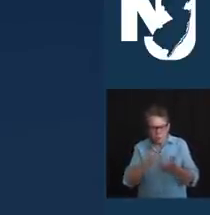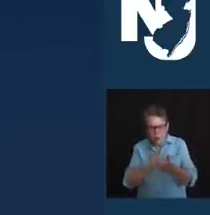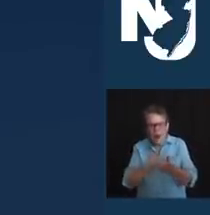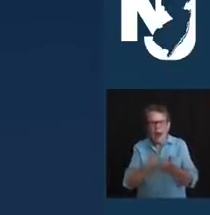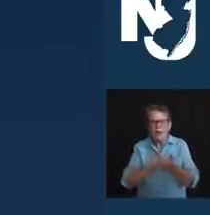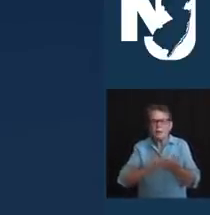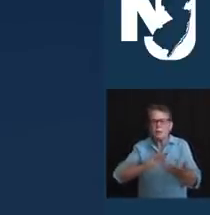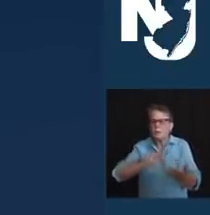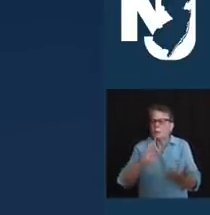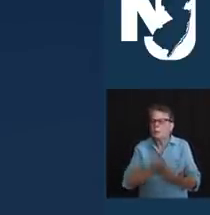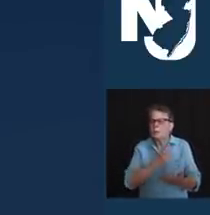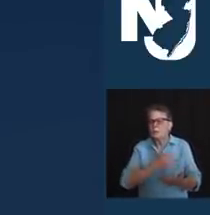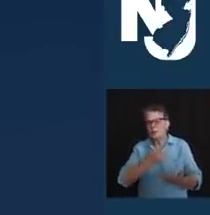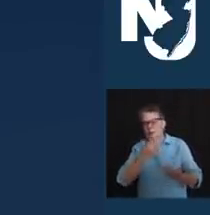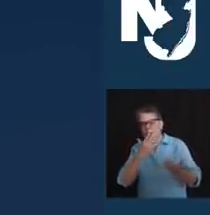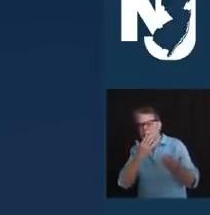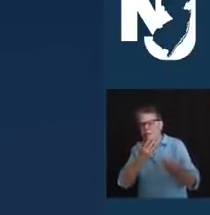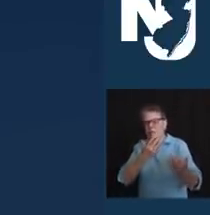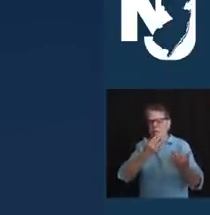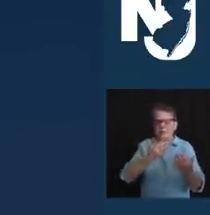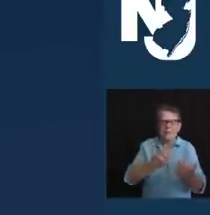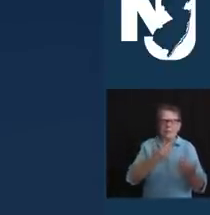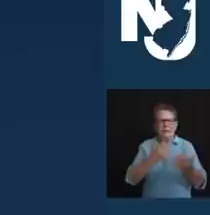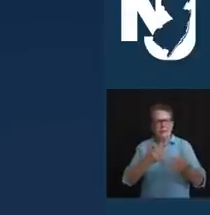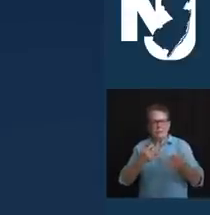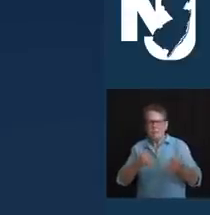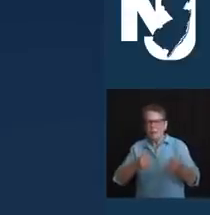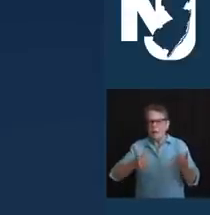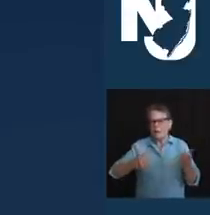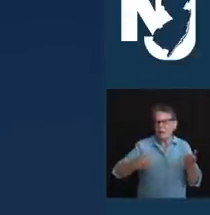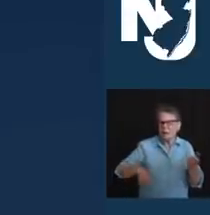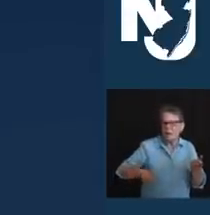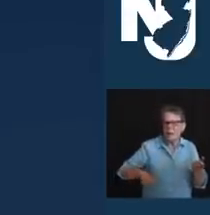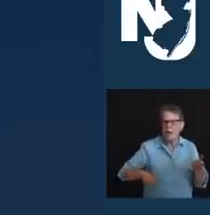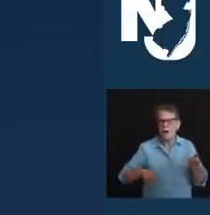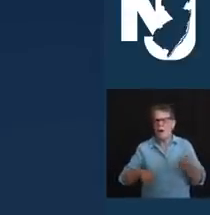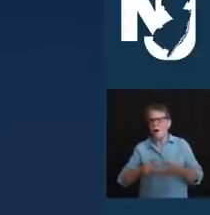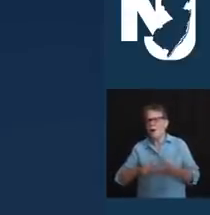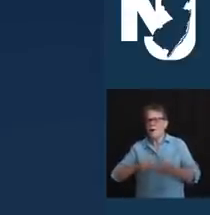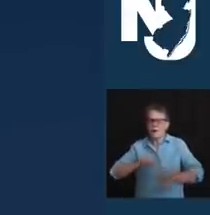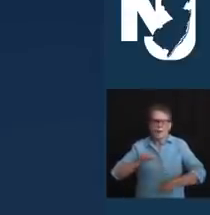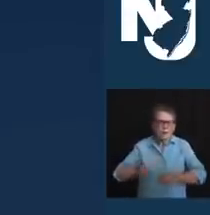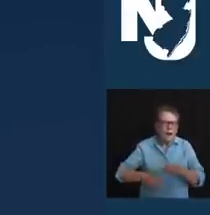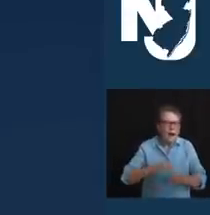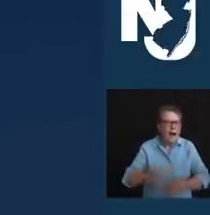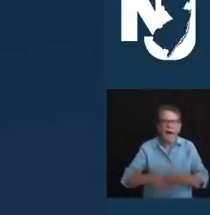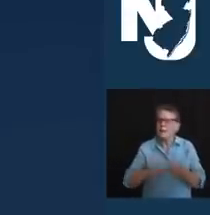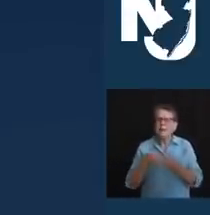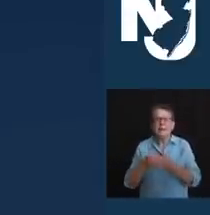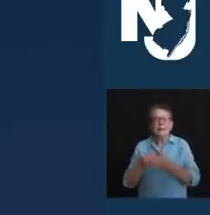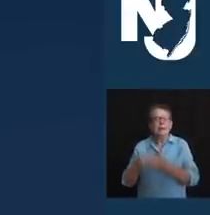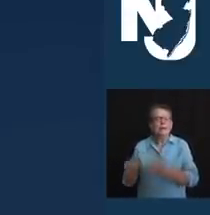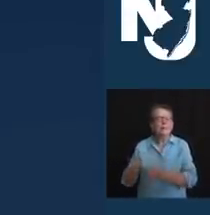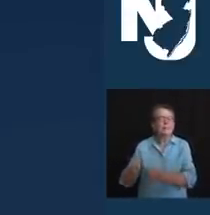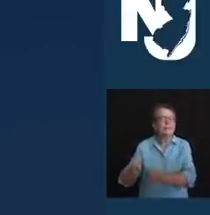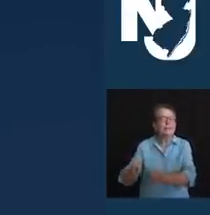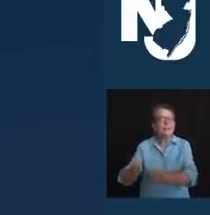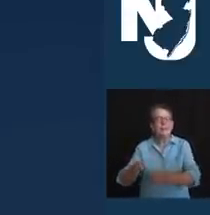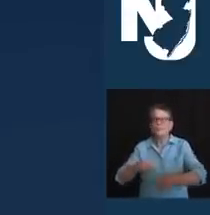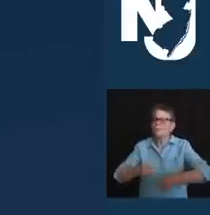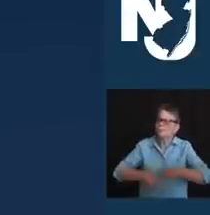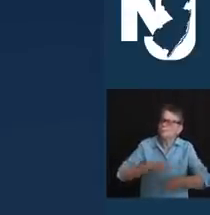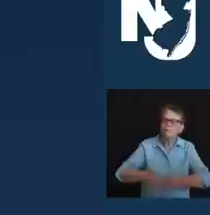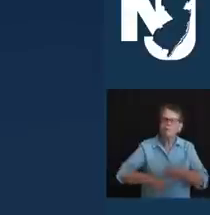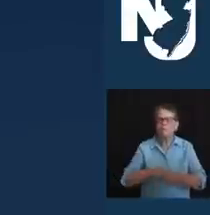biking, or paddling his kayak along the river. He immersed himself in his new home as a member of Citizens United